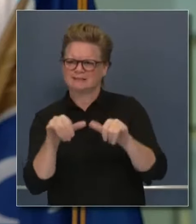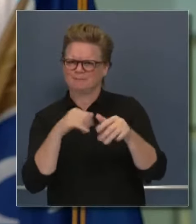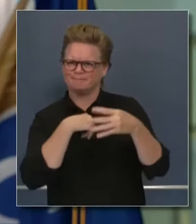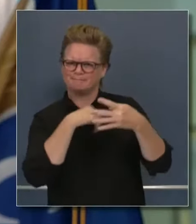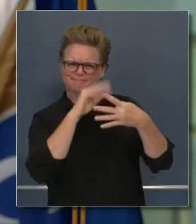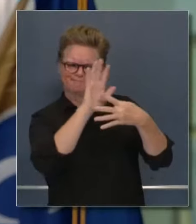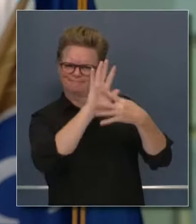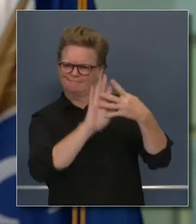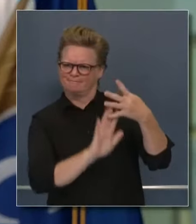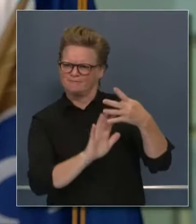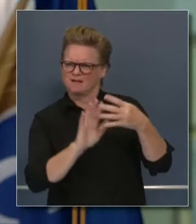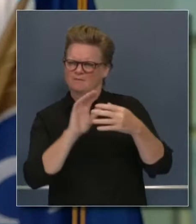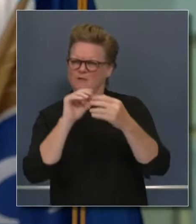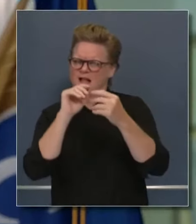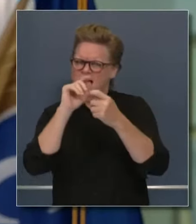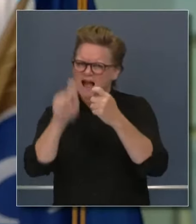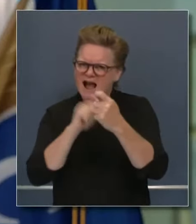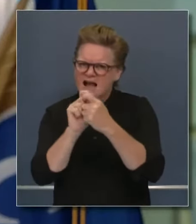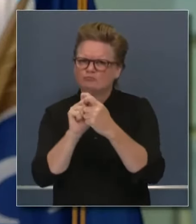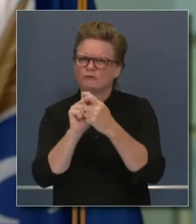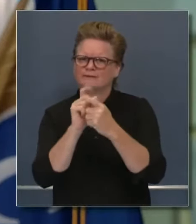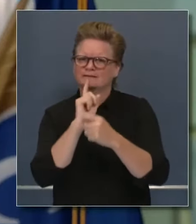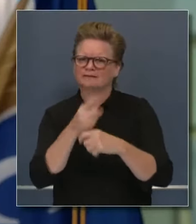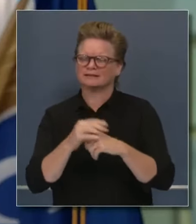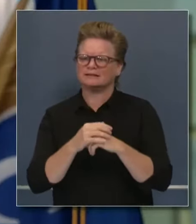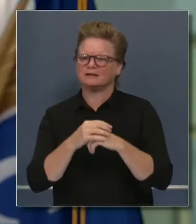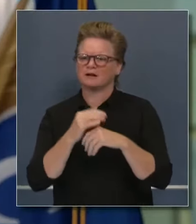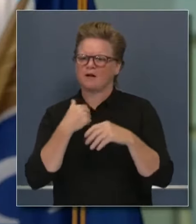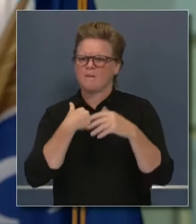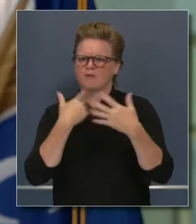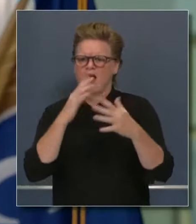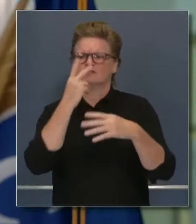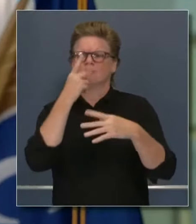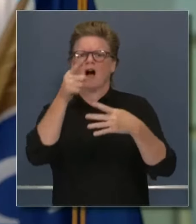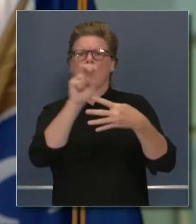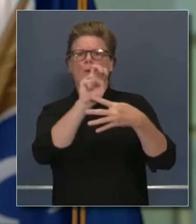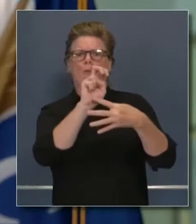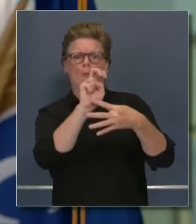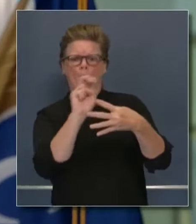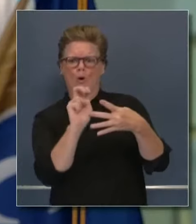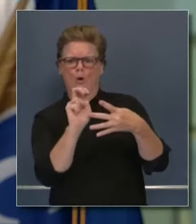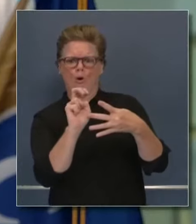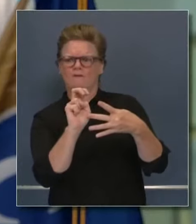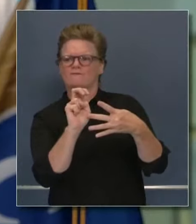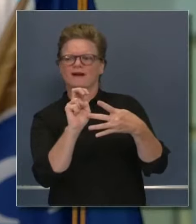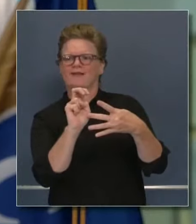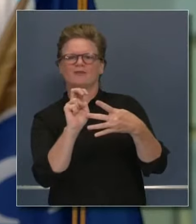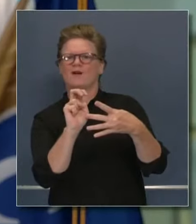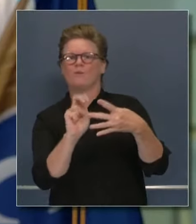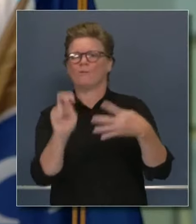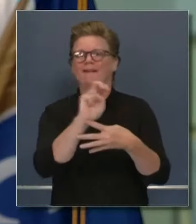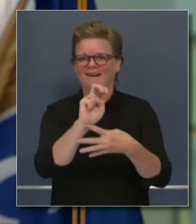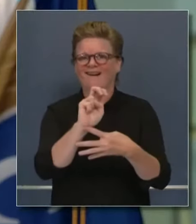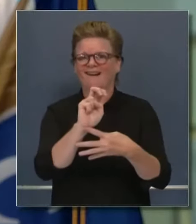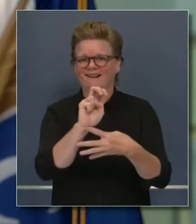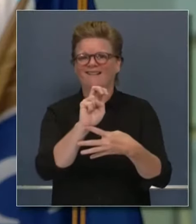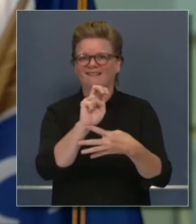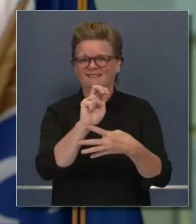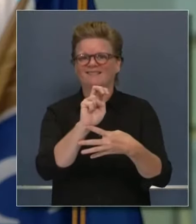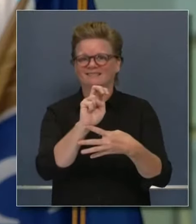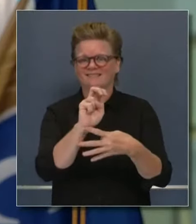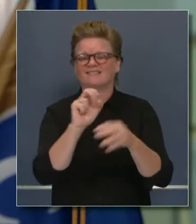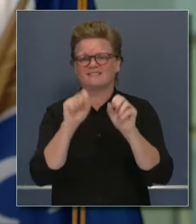information. The last thing we want to do is see a county move 1 week and only to see the potential for